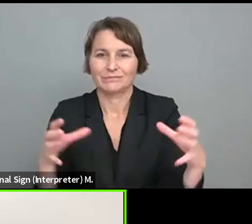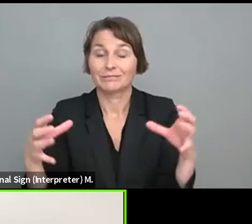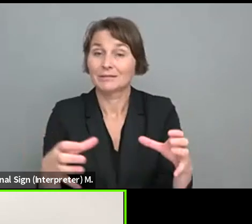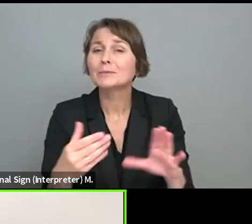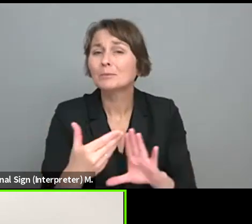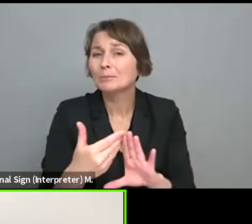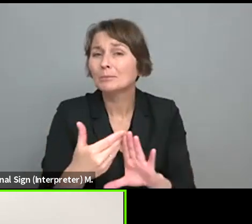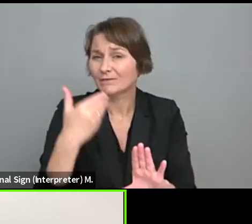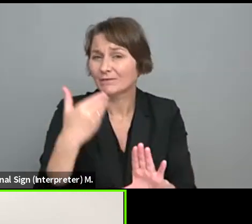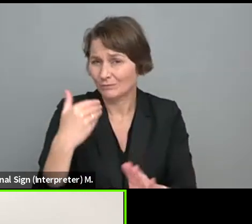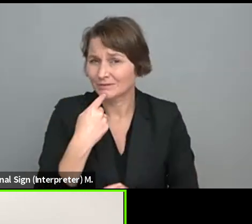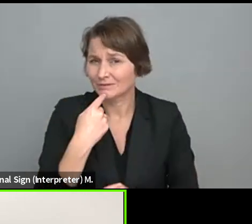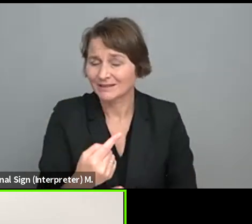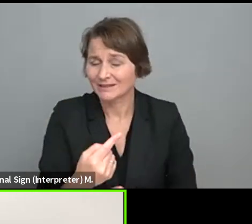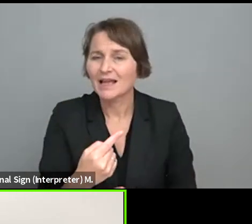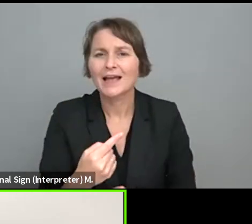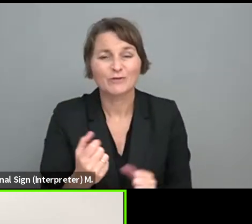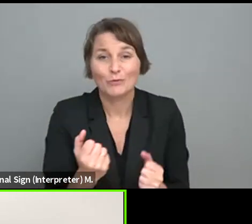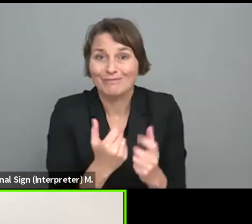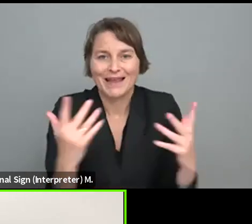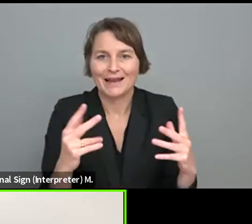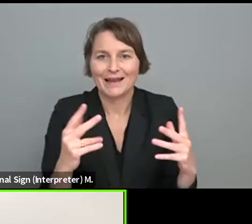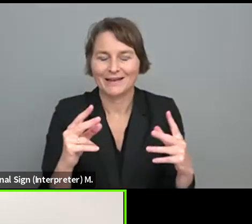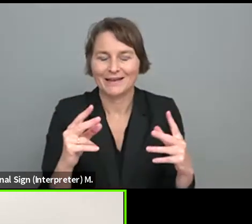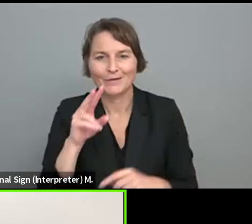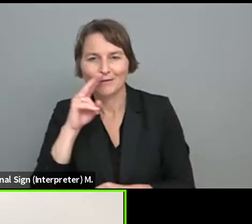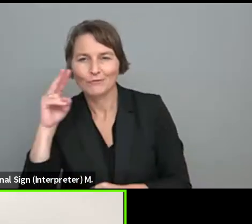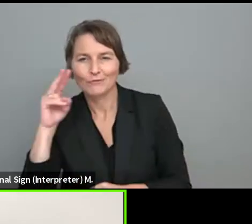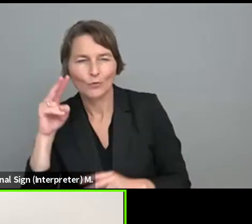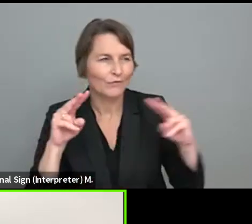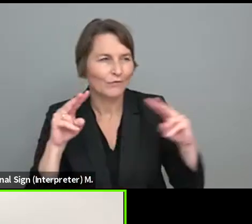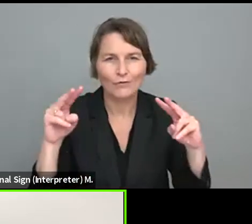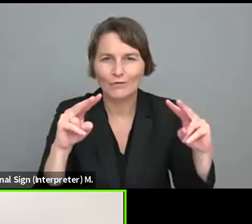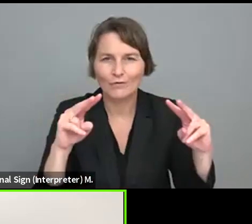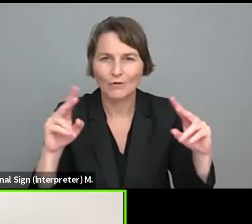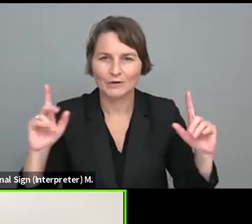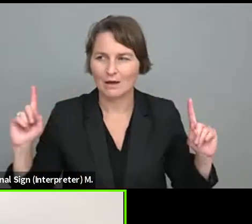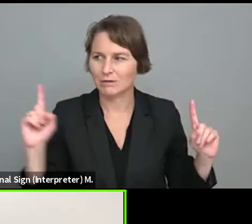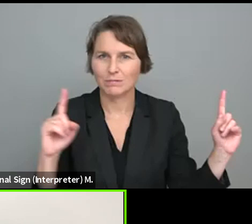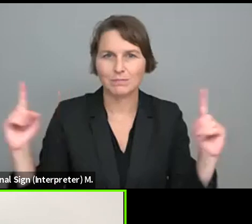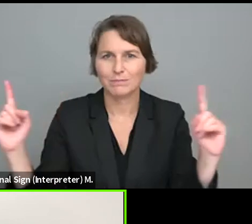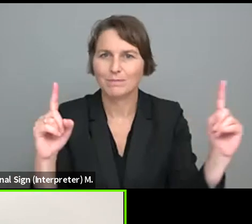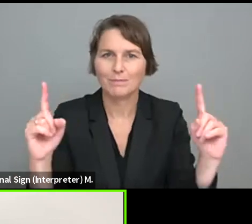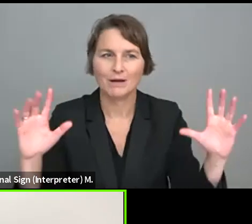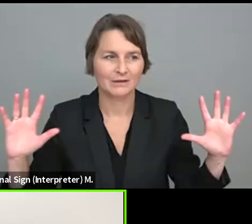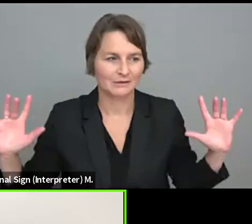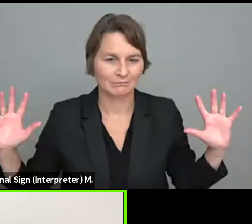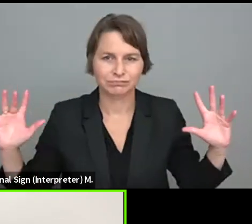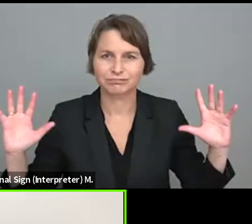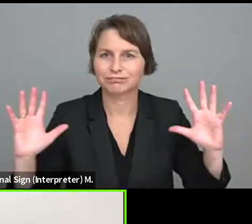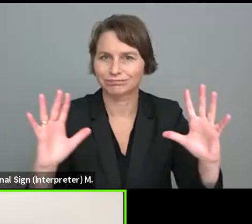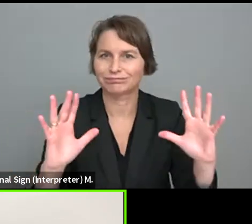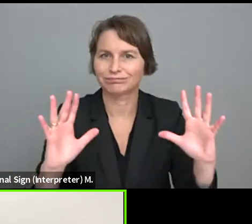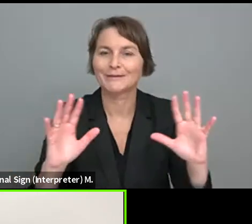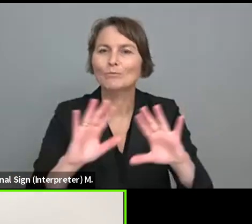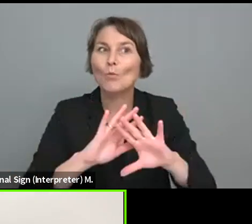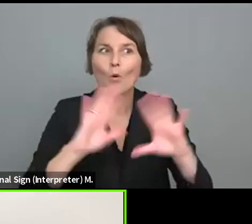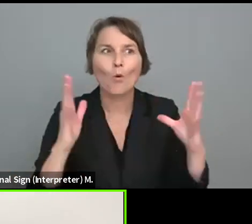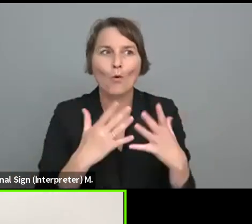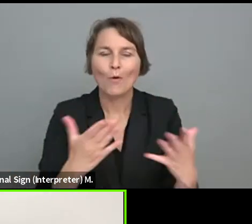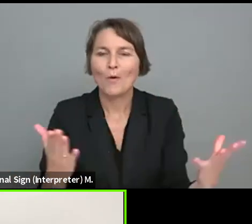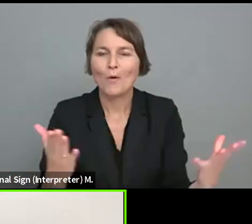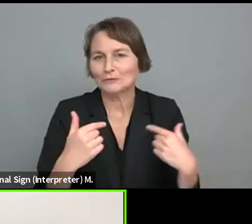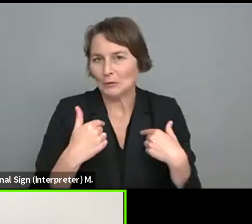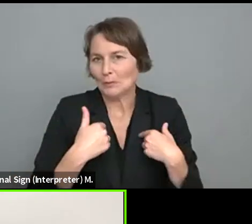it from every single angle that you possibly can. You know, understanding that, I think I've sort